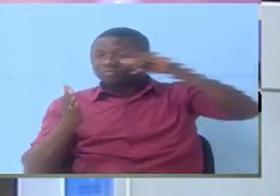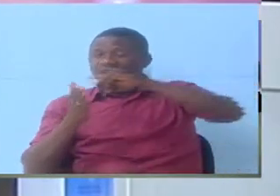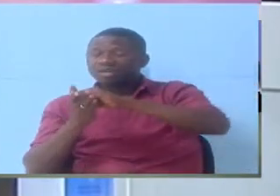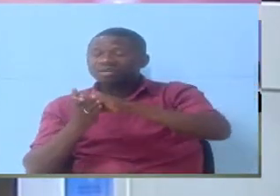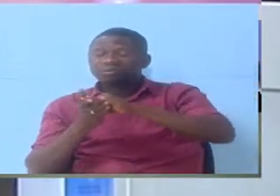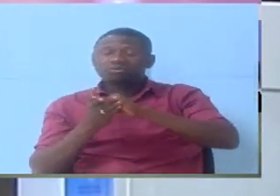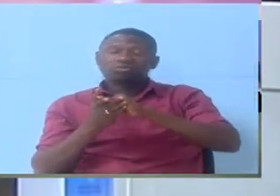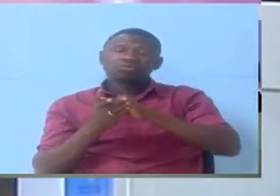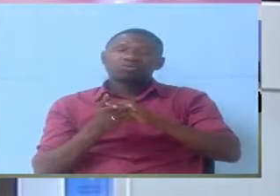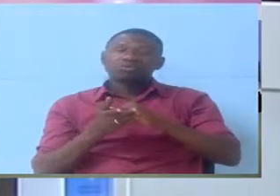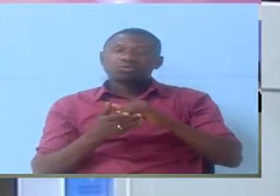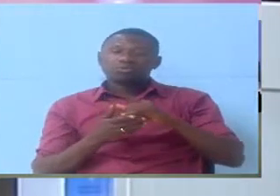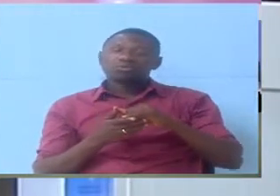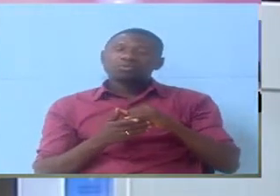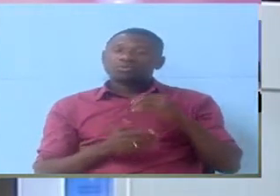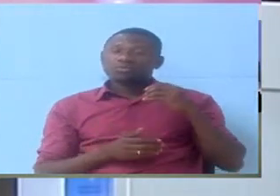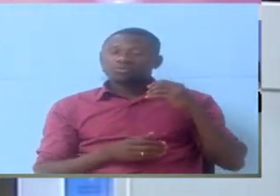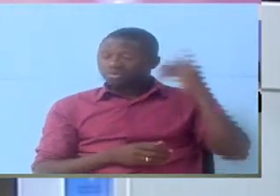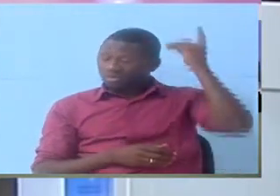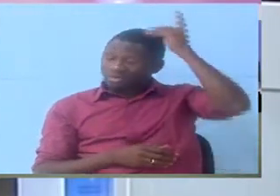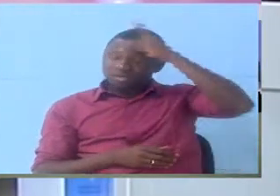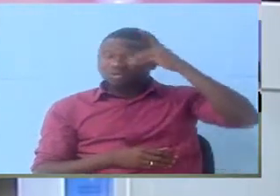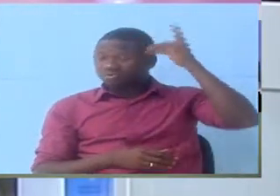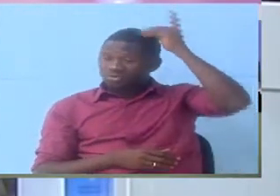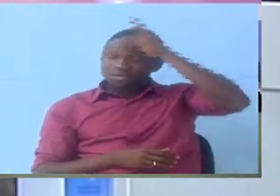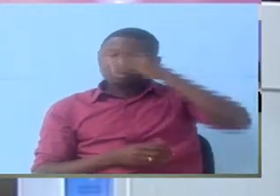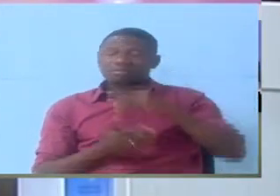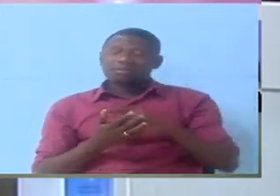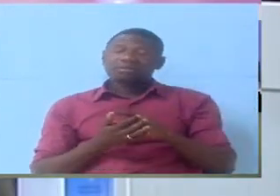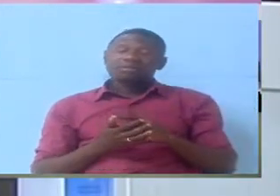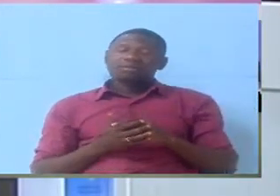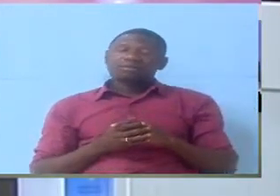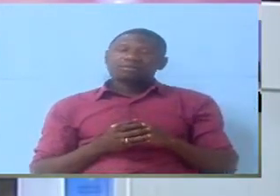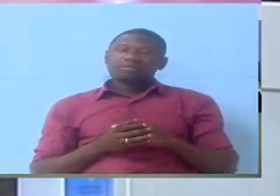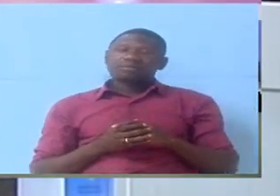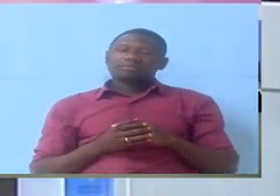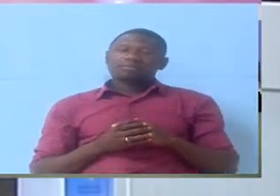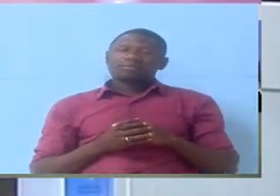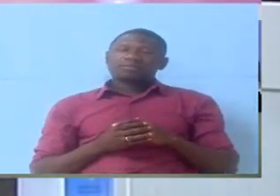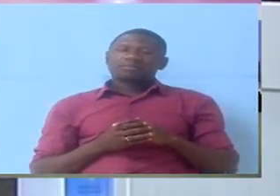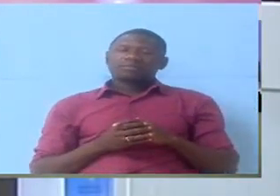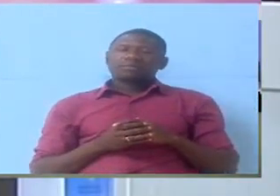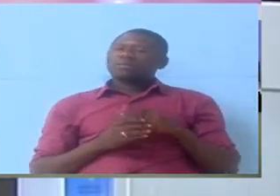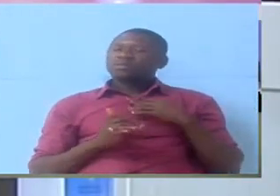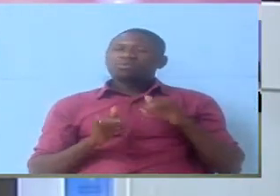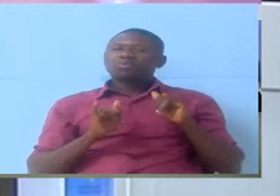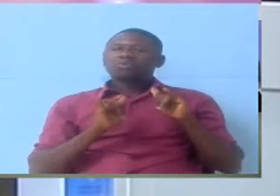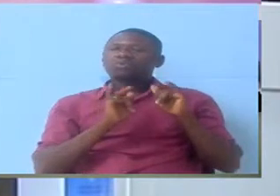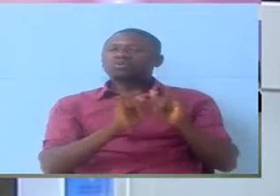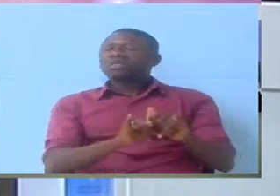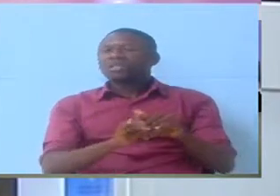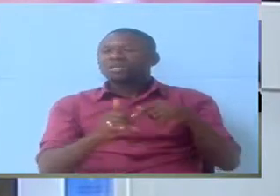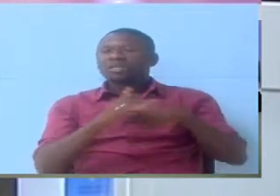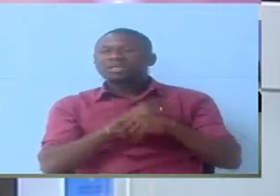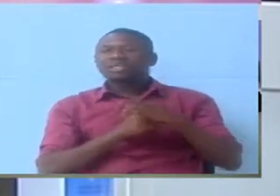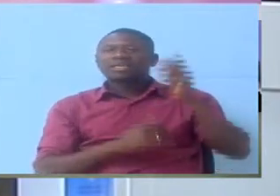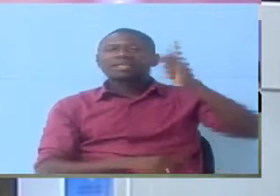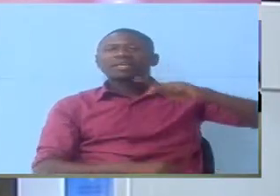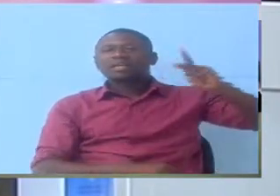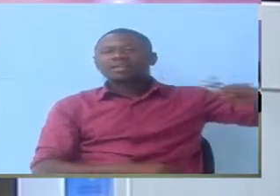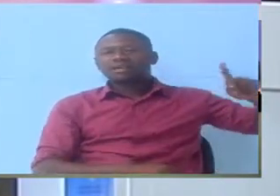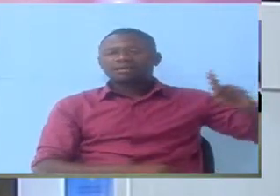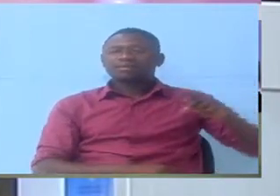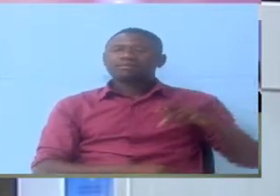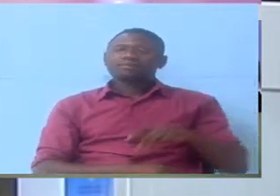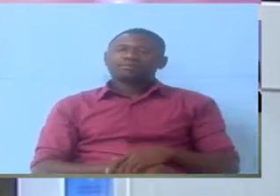stranded in Nairobi. It was Nairobi, sir. Nairobi. Maranta Nairobi. Jemun benam Nairobi le. I was